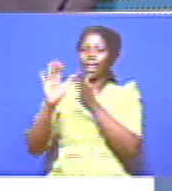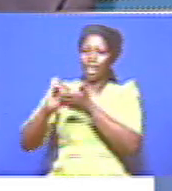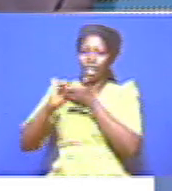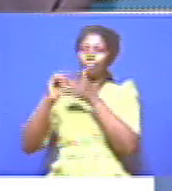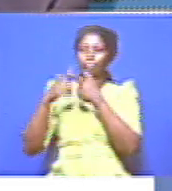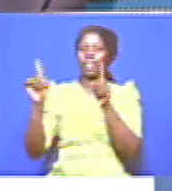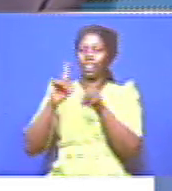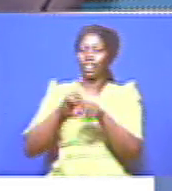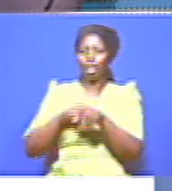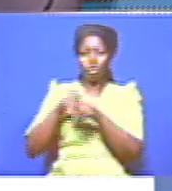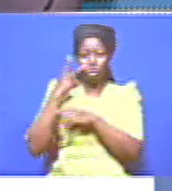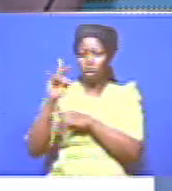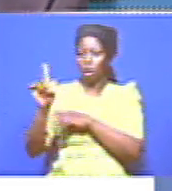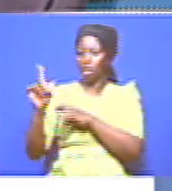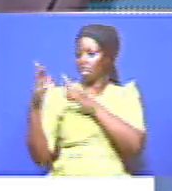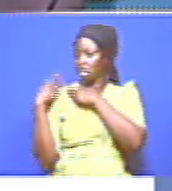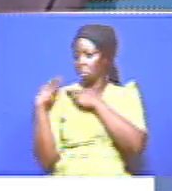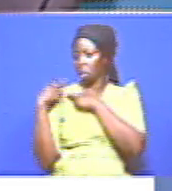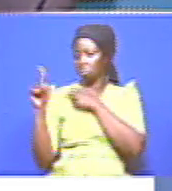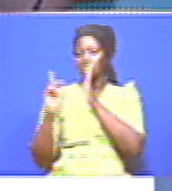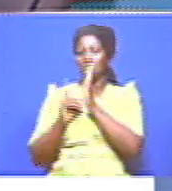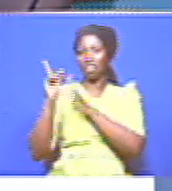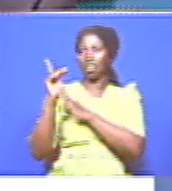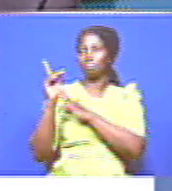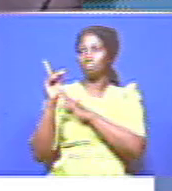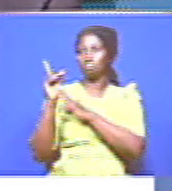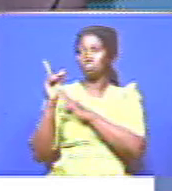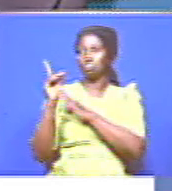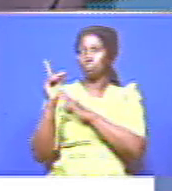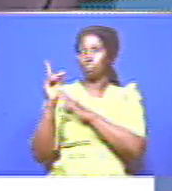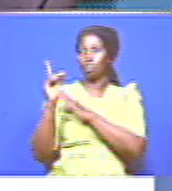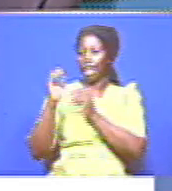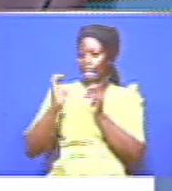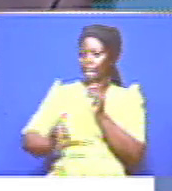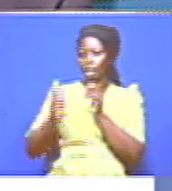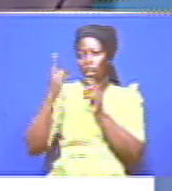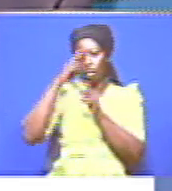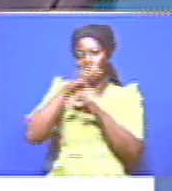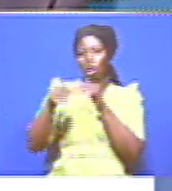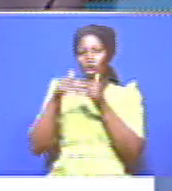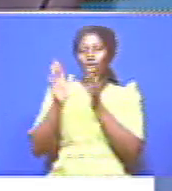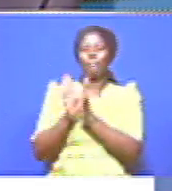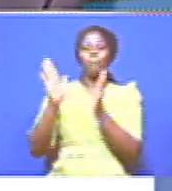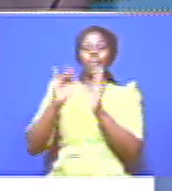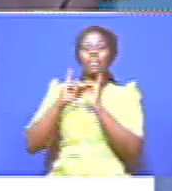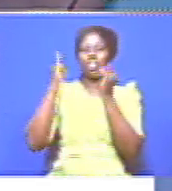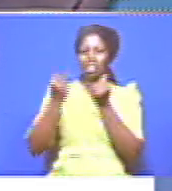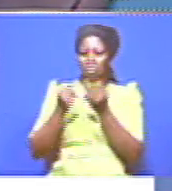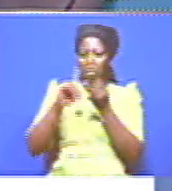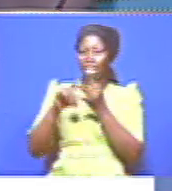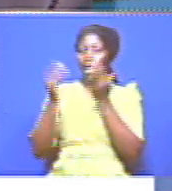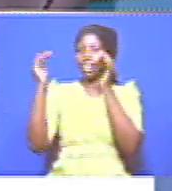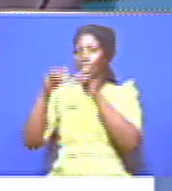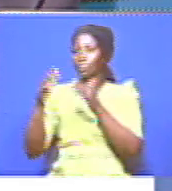of the mandates, mm-hmm. is to develop codes of ethics for all public institutions, mm-hmm. whether it is the assembly, whether it is the